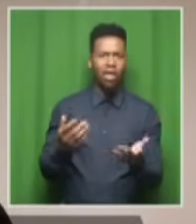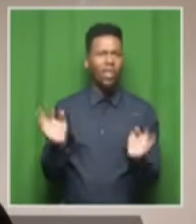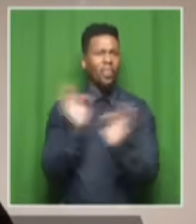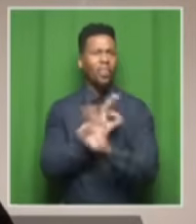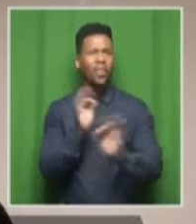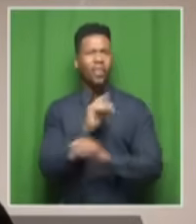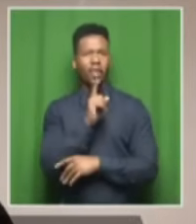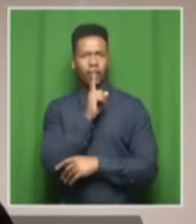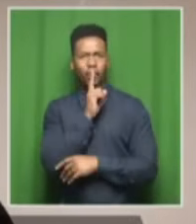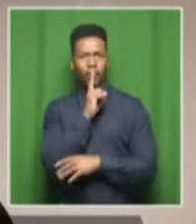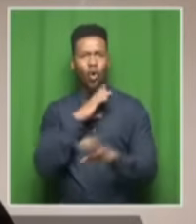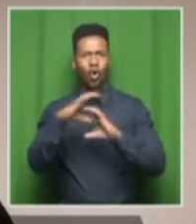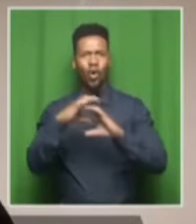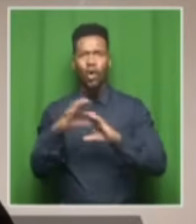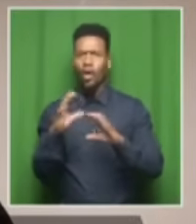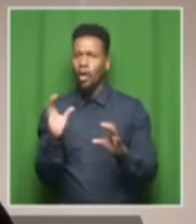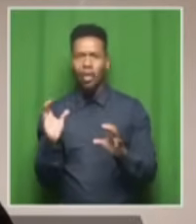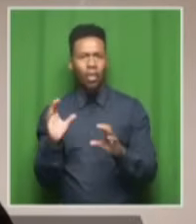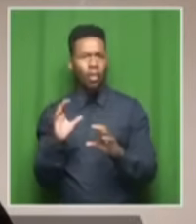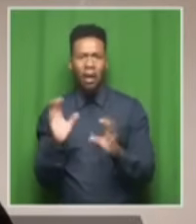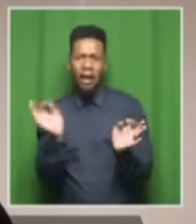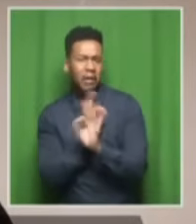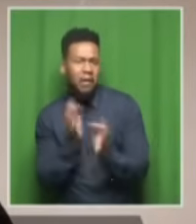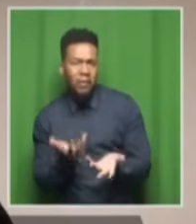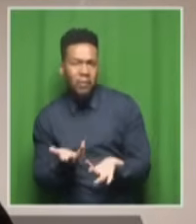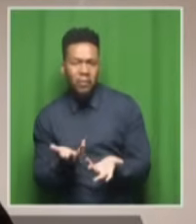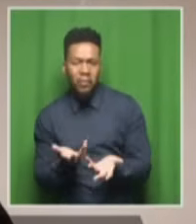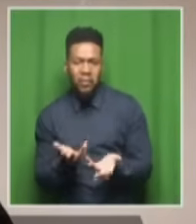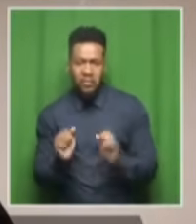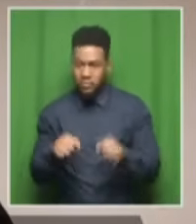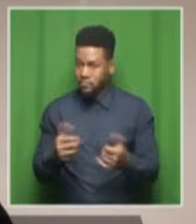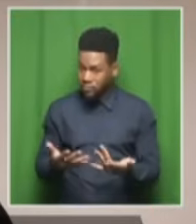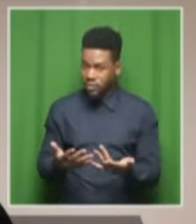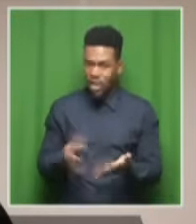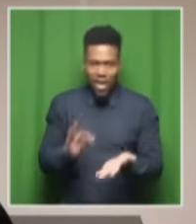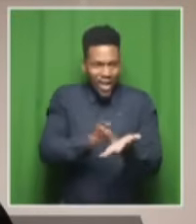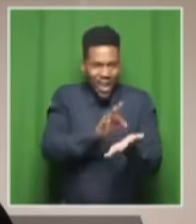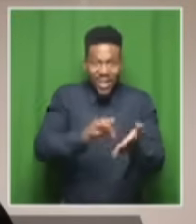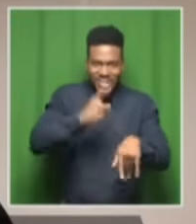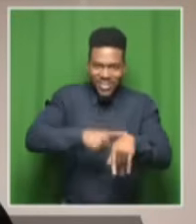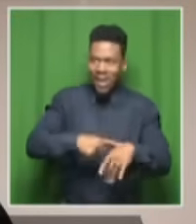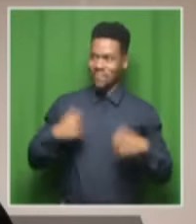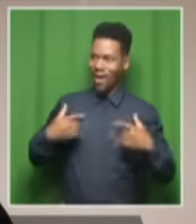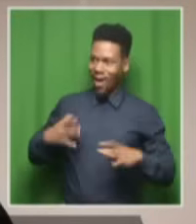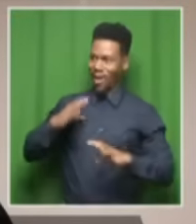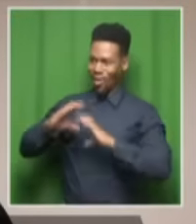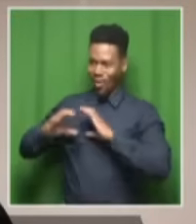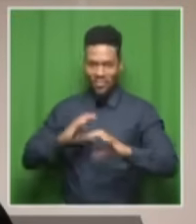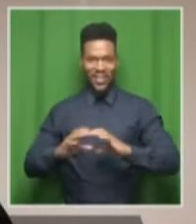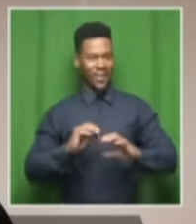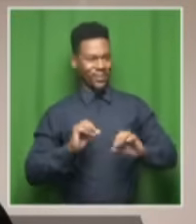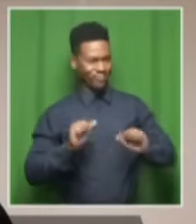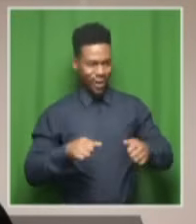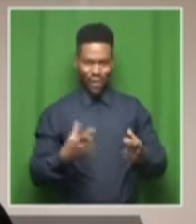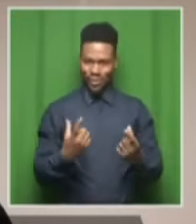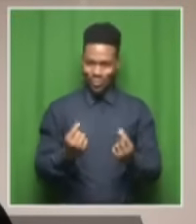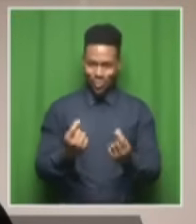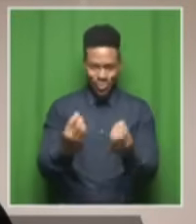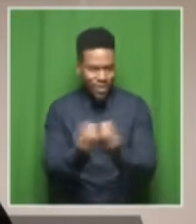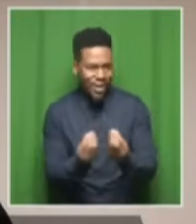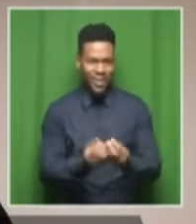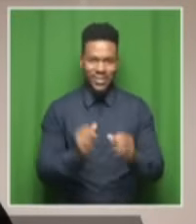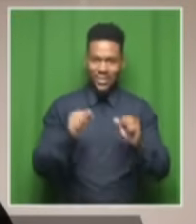to the radio the other morning and the speaker was saying, you know, election time is the best time of the year because then things get done. They